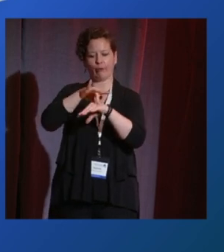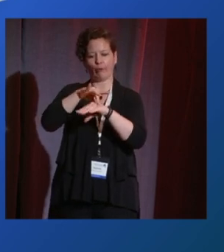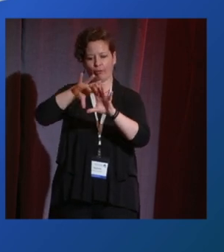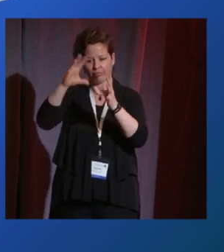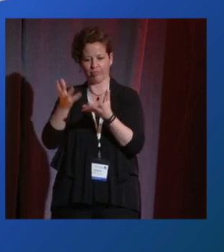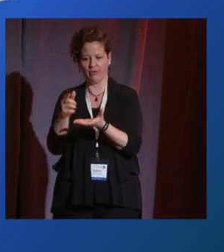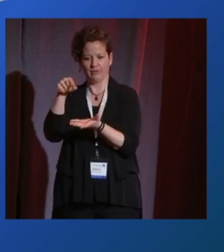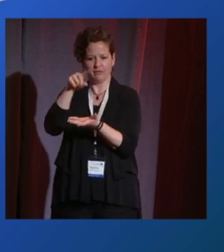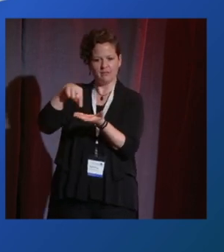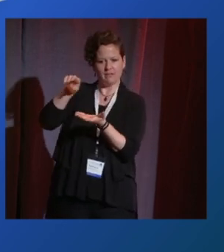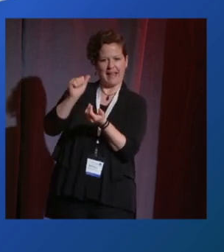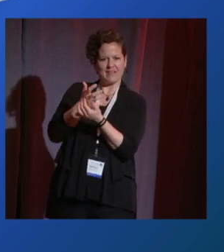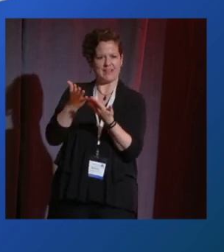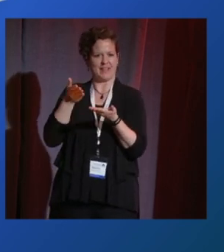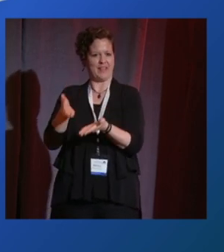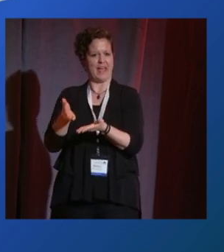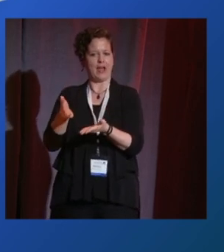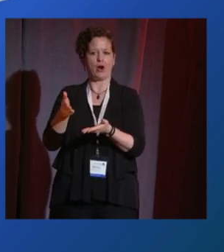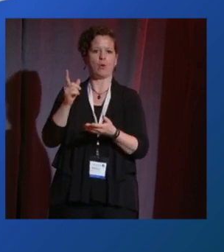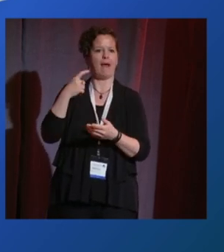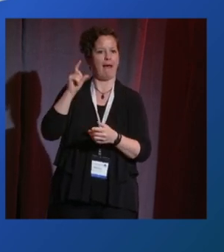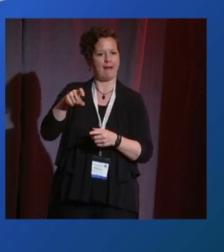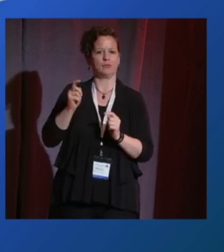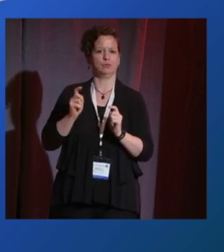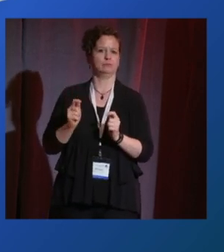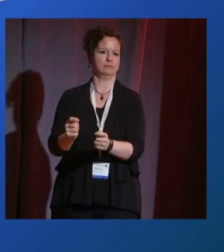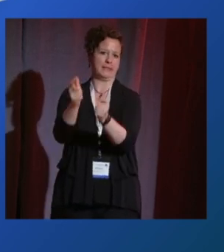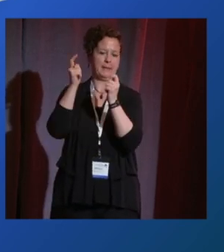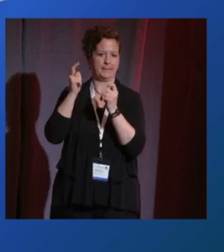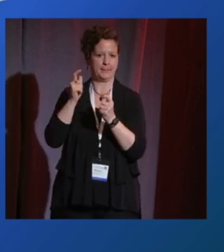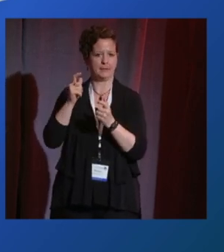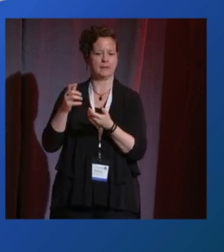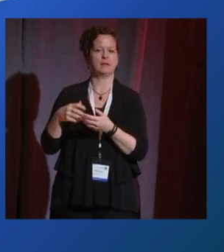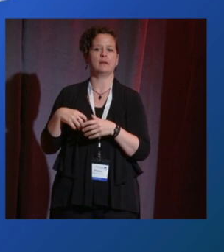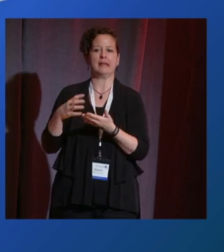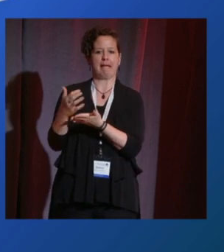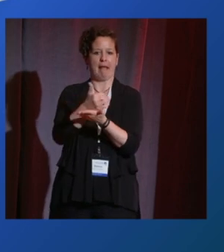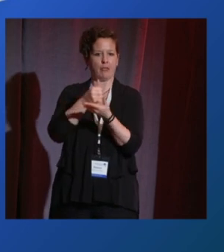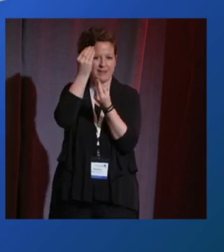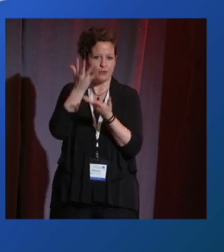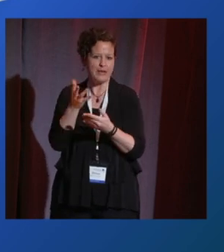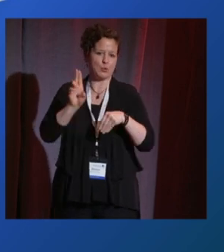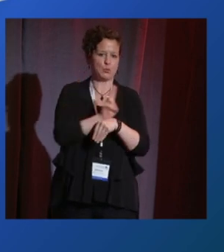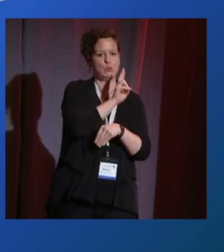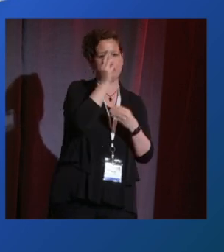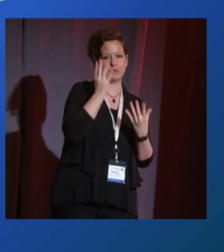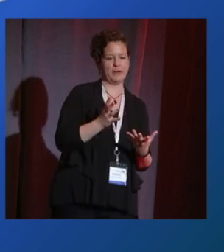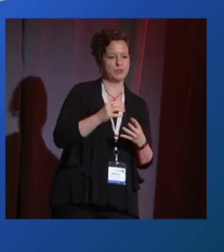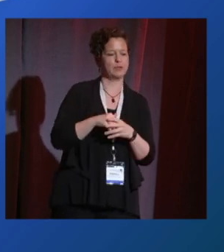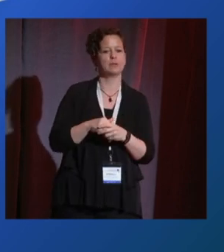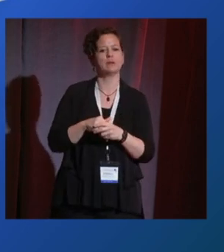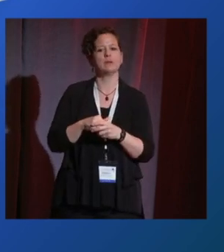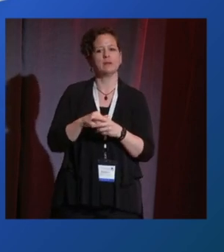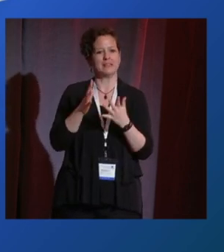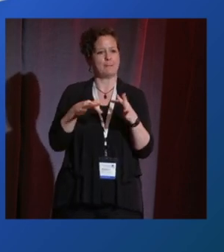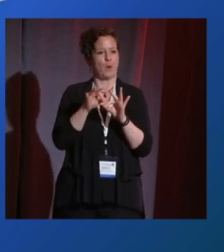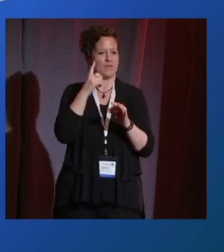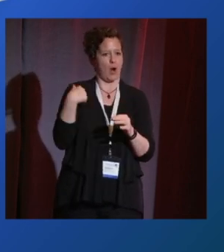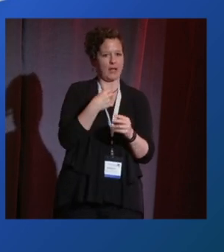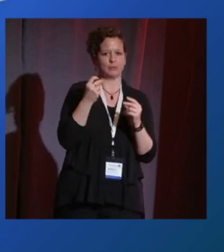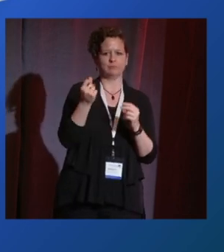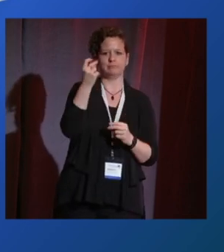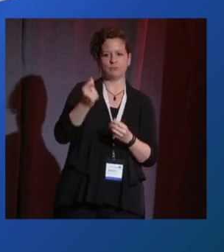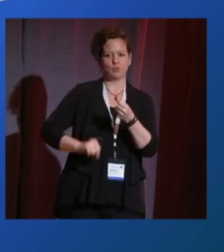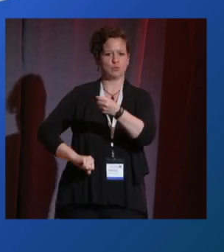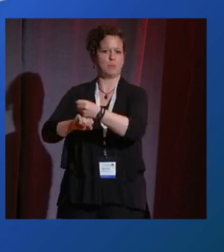people are understanding location Etc we need autom to help support that and so